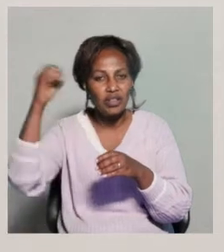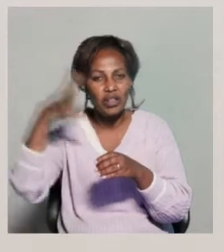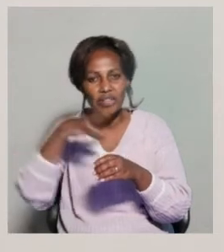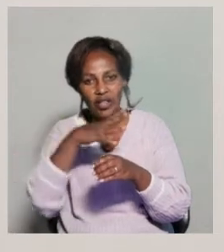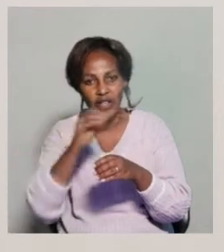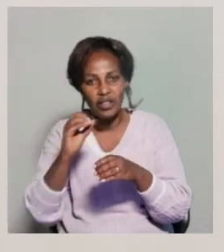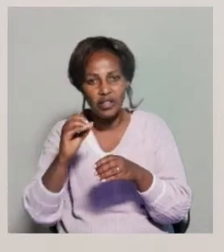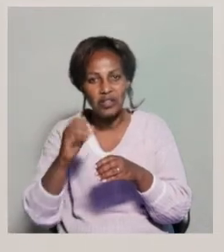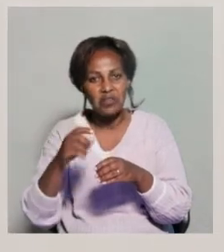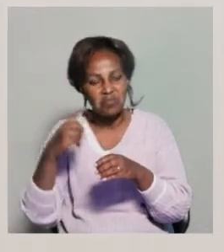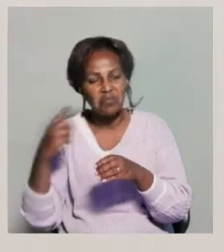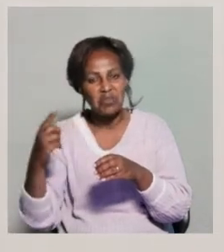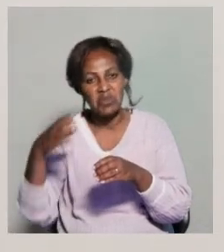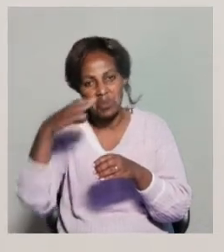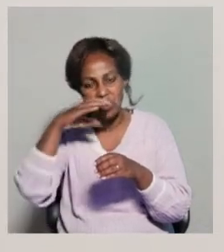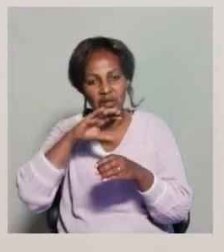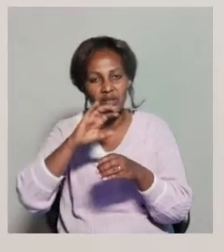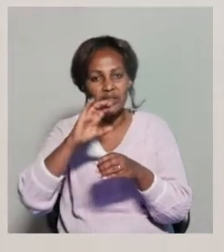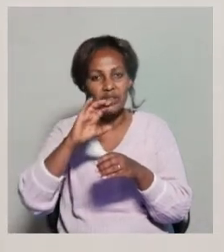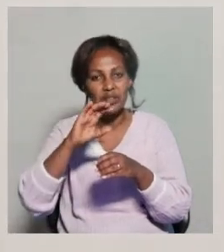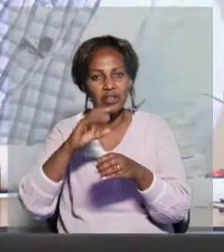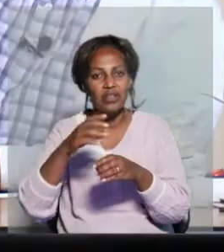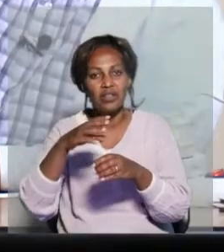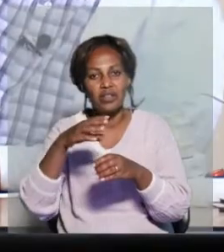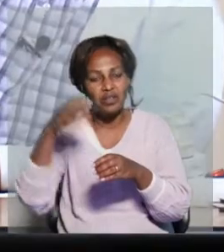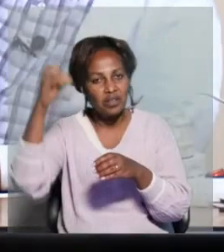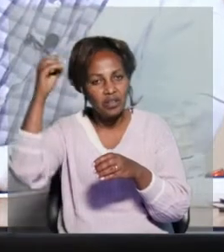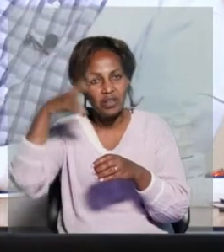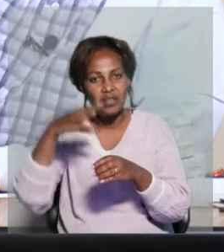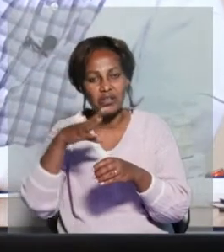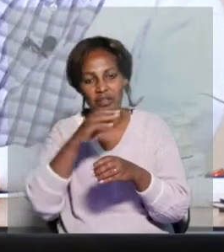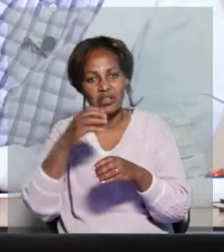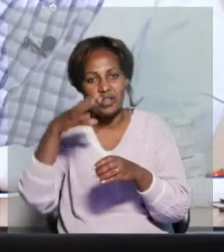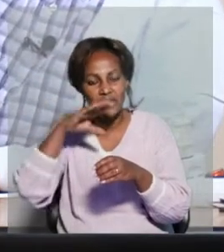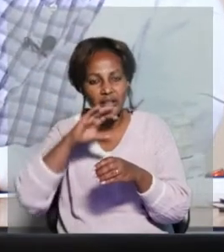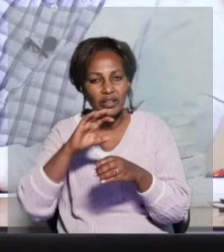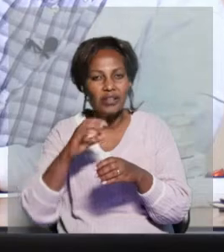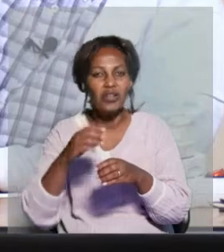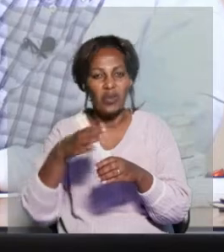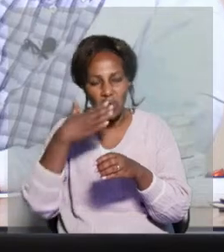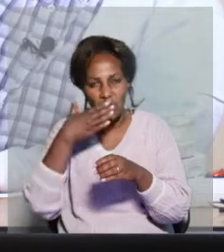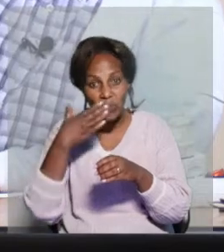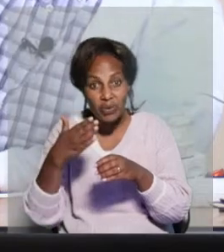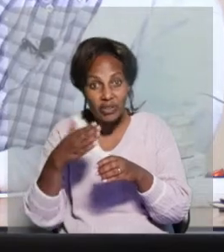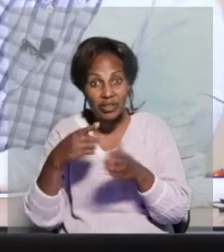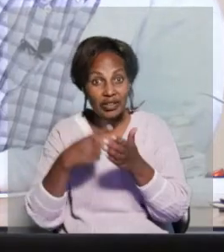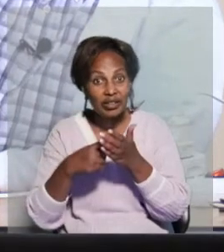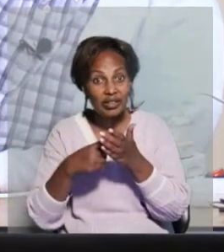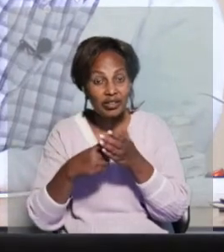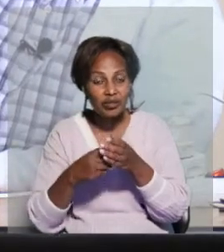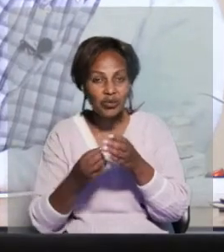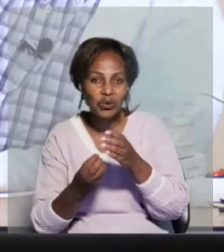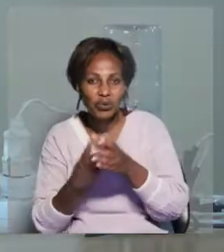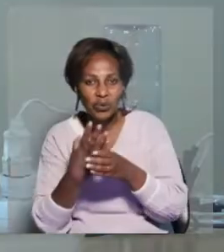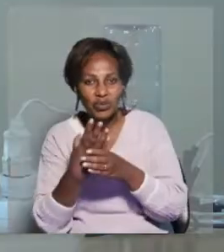and sometimes heat. Yeah, light and heat. Good. If we say this much about light